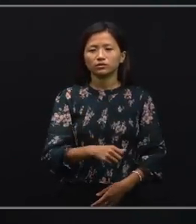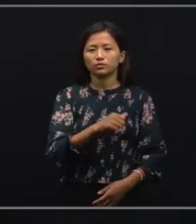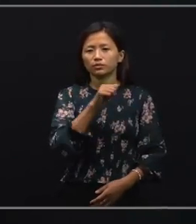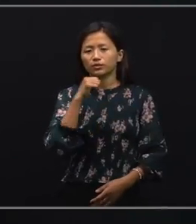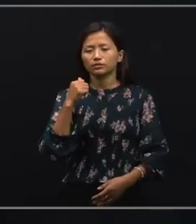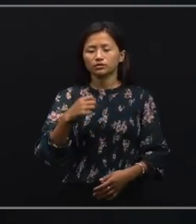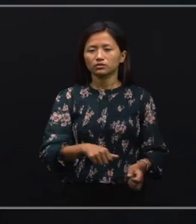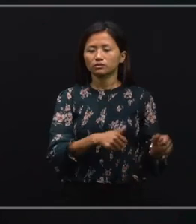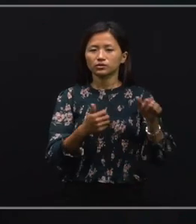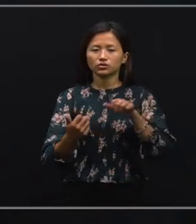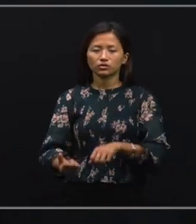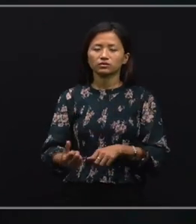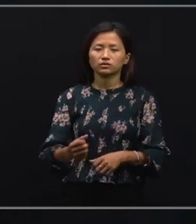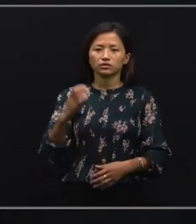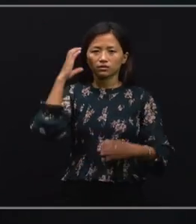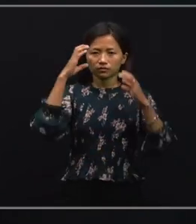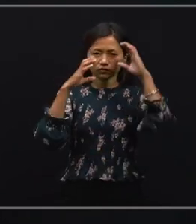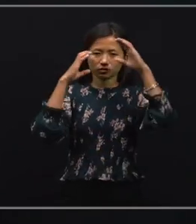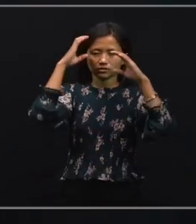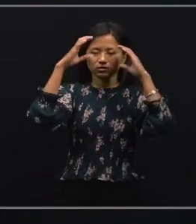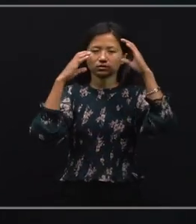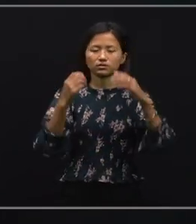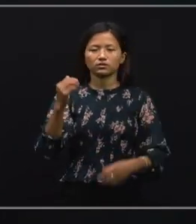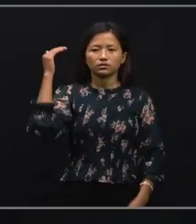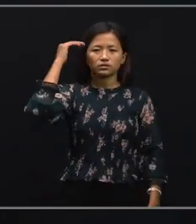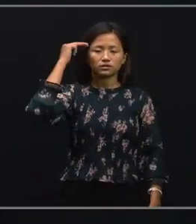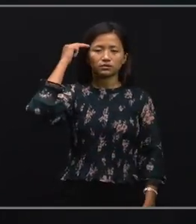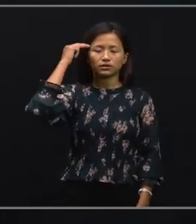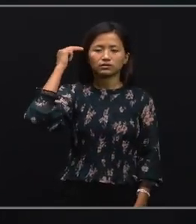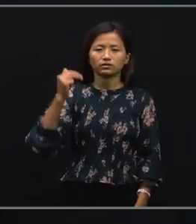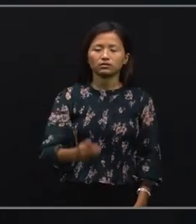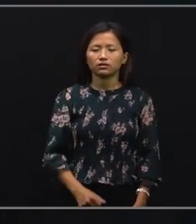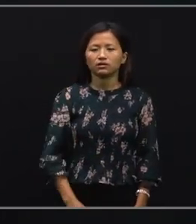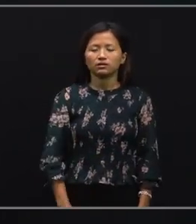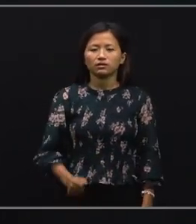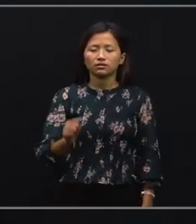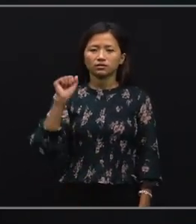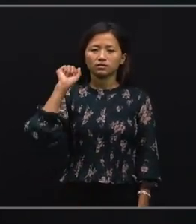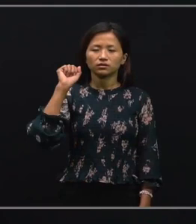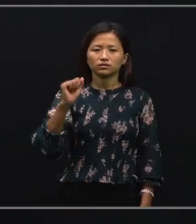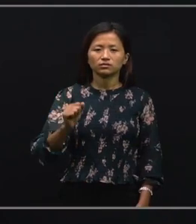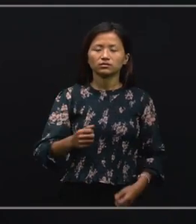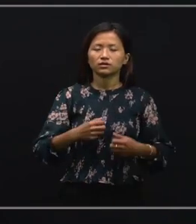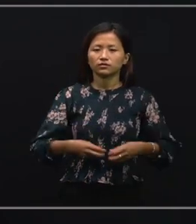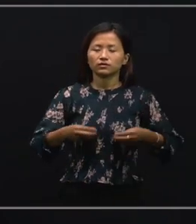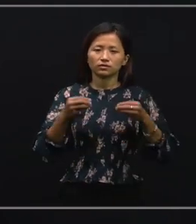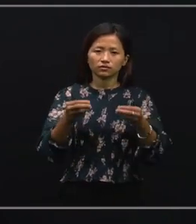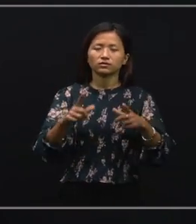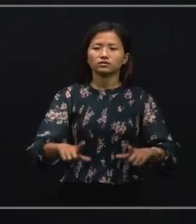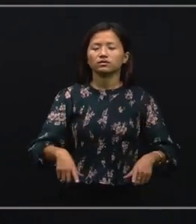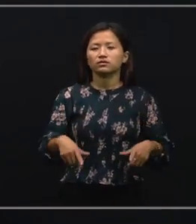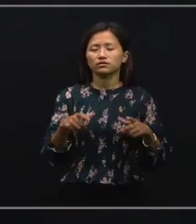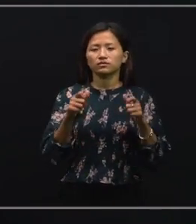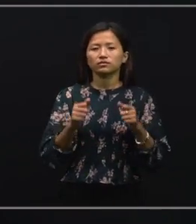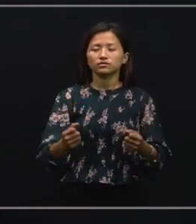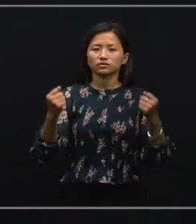them. Though he had all these confusions in his mind, he had all these worries in his mind, he had to sacrifice it